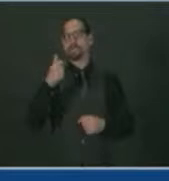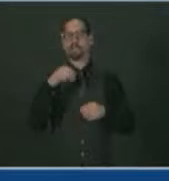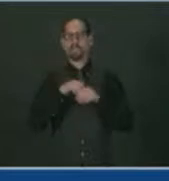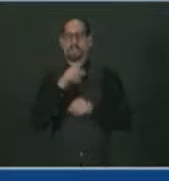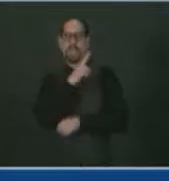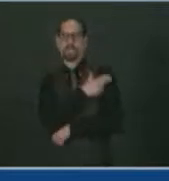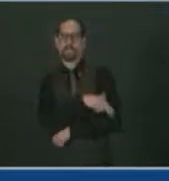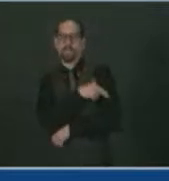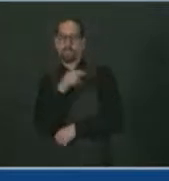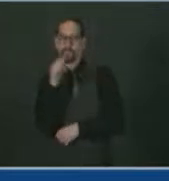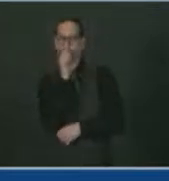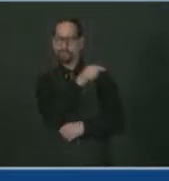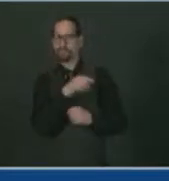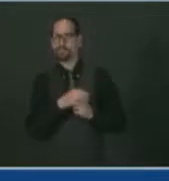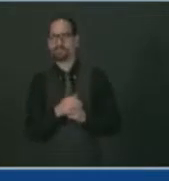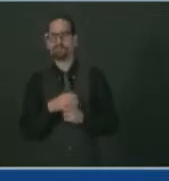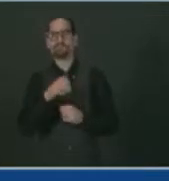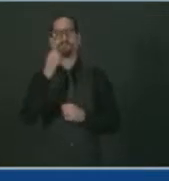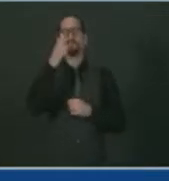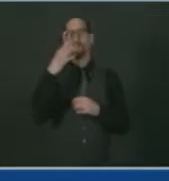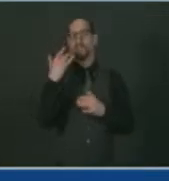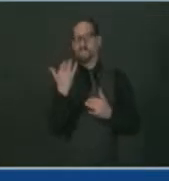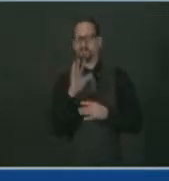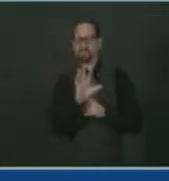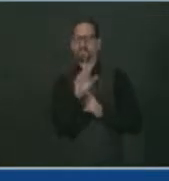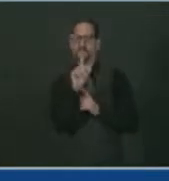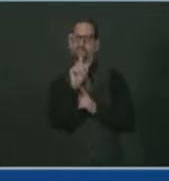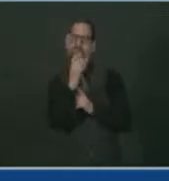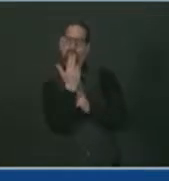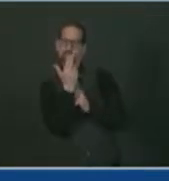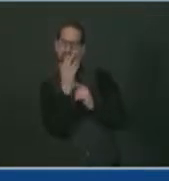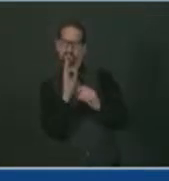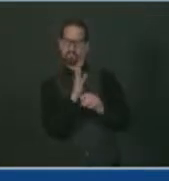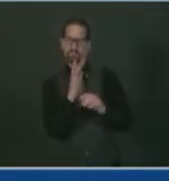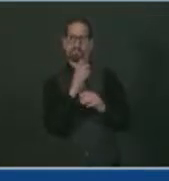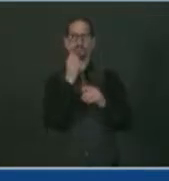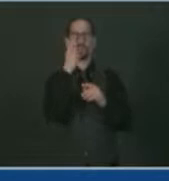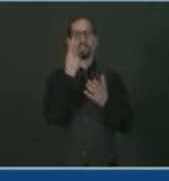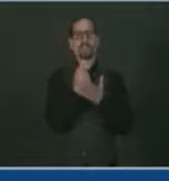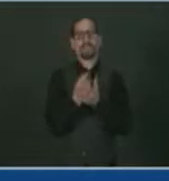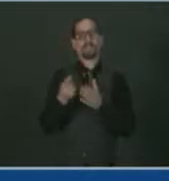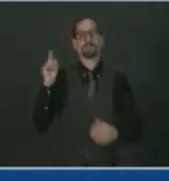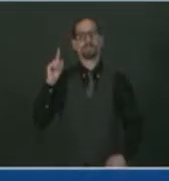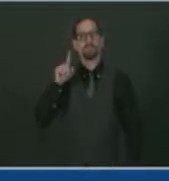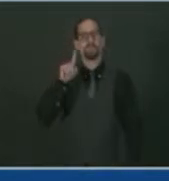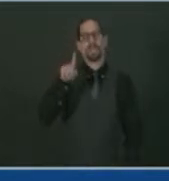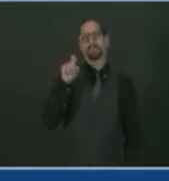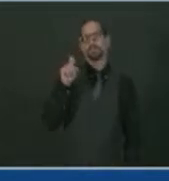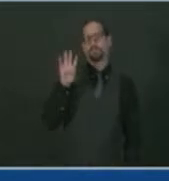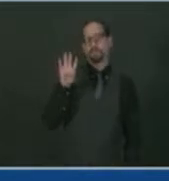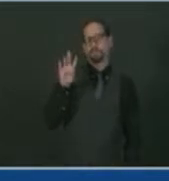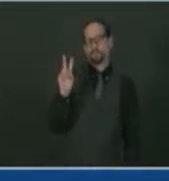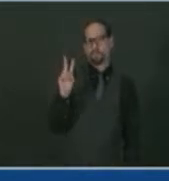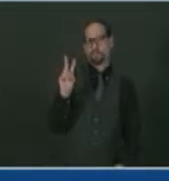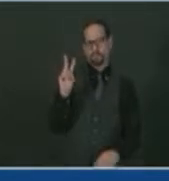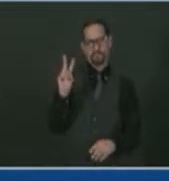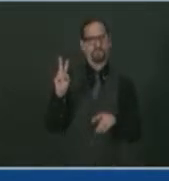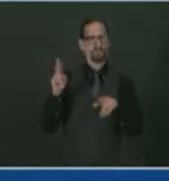is down from 142 the previous week. And it is way